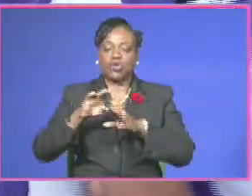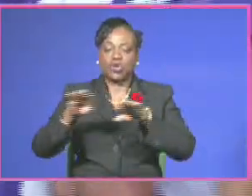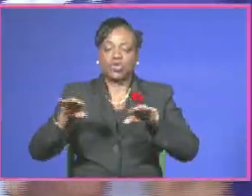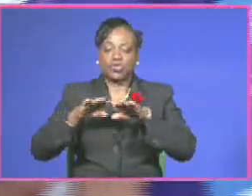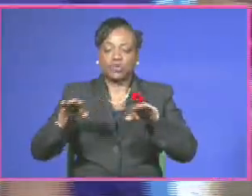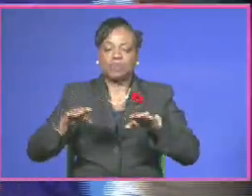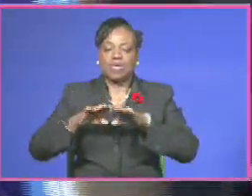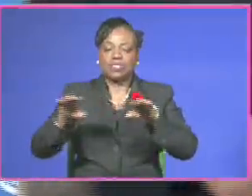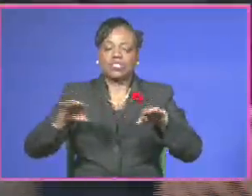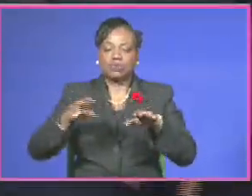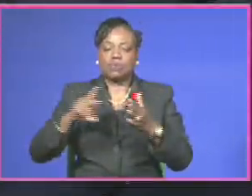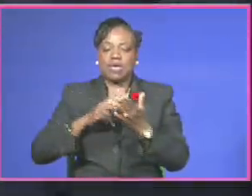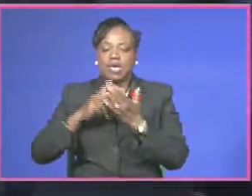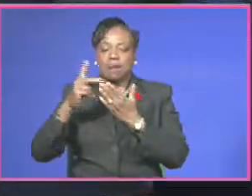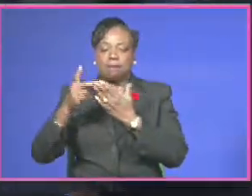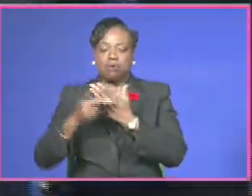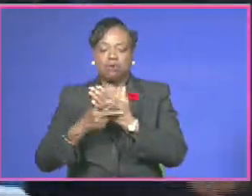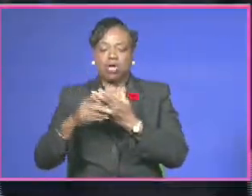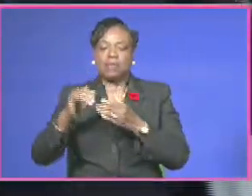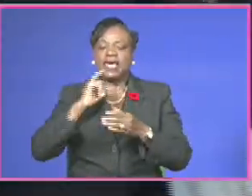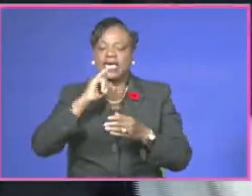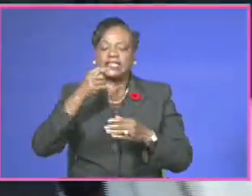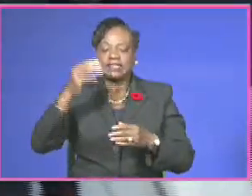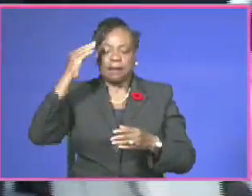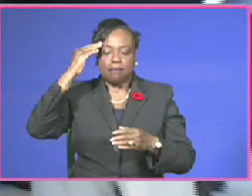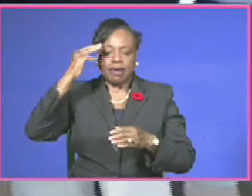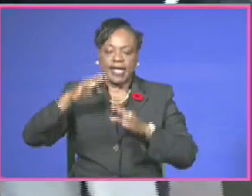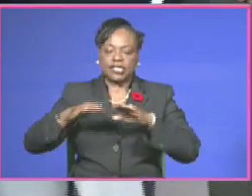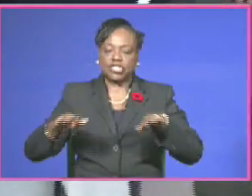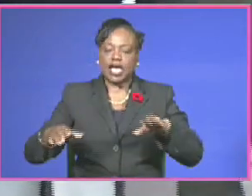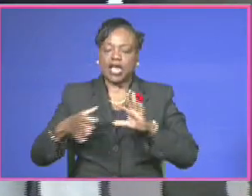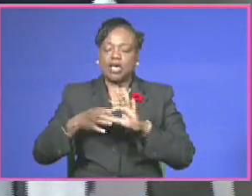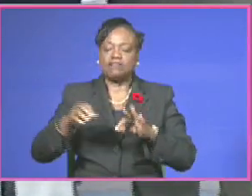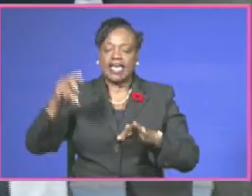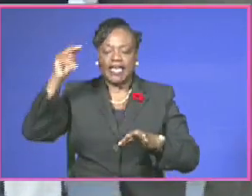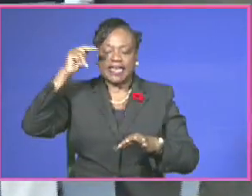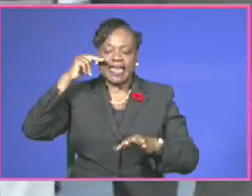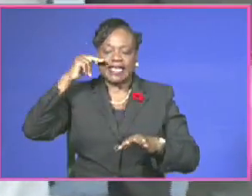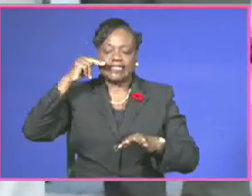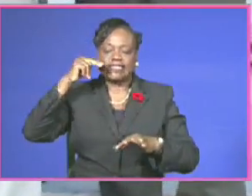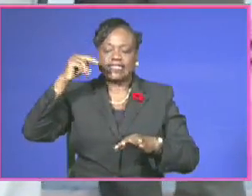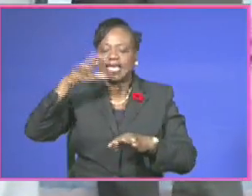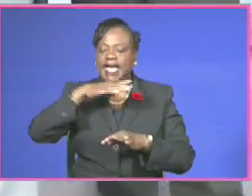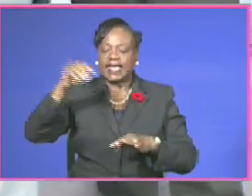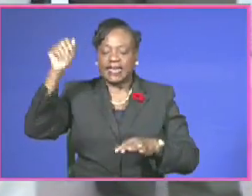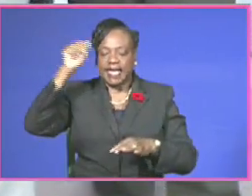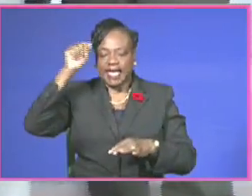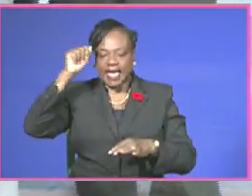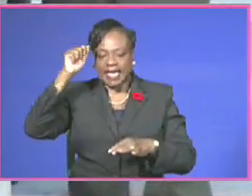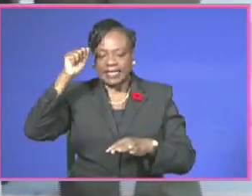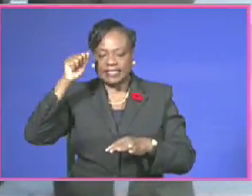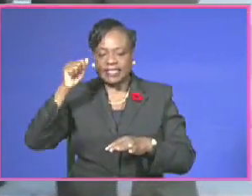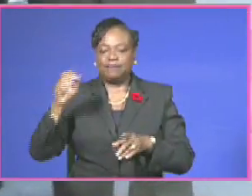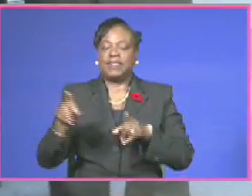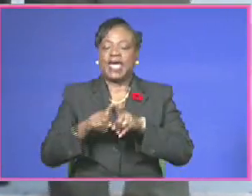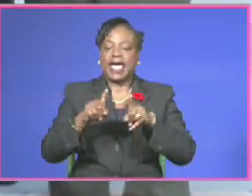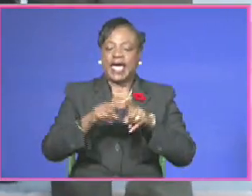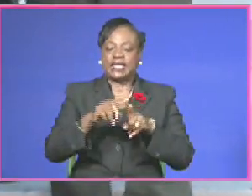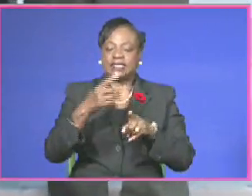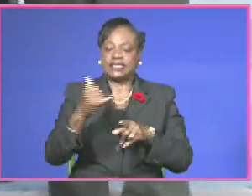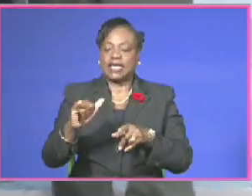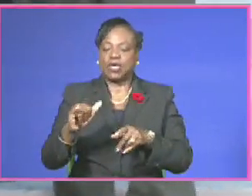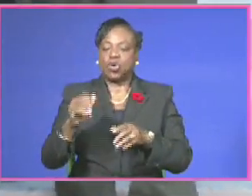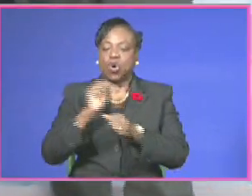the brainchild of Andy and his wife Nancy. The program came to fruition several years ago as the duo worked closely with schools in